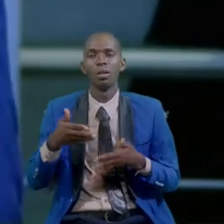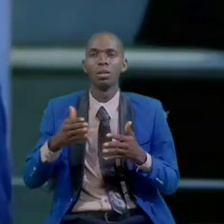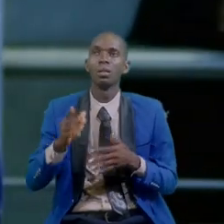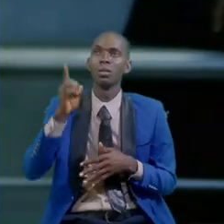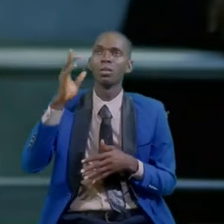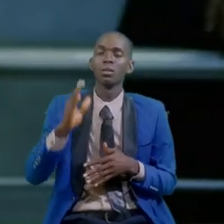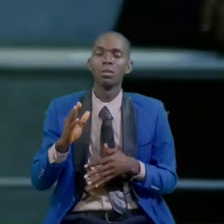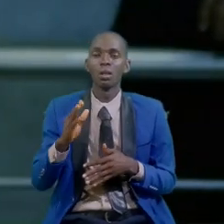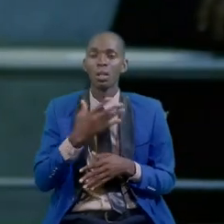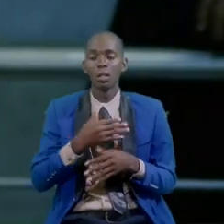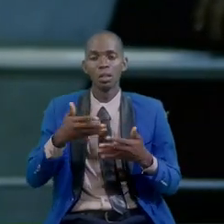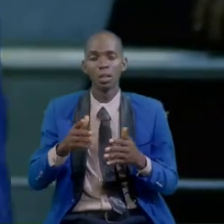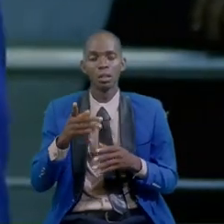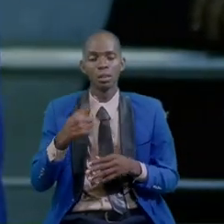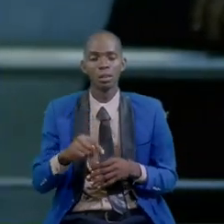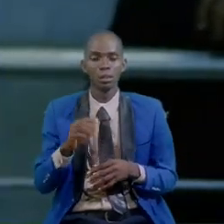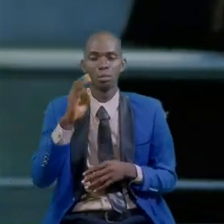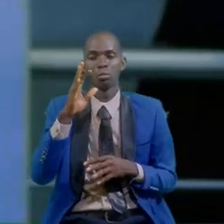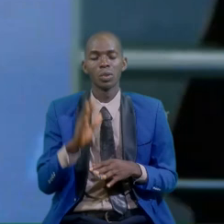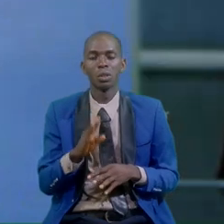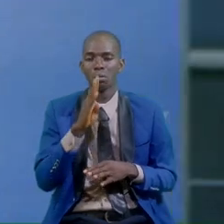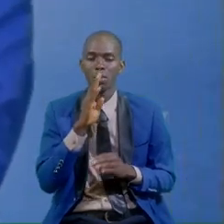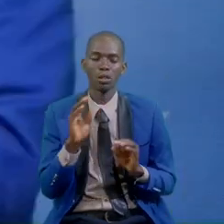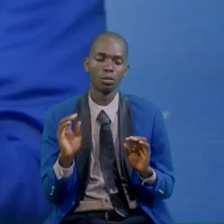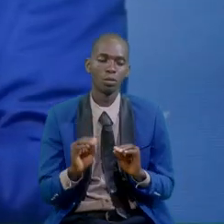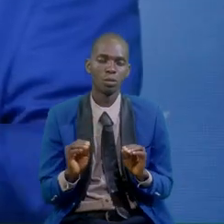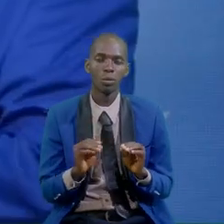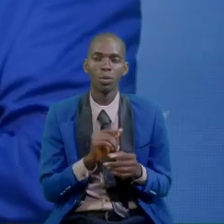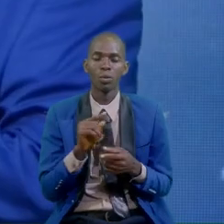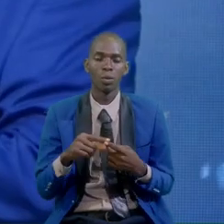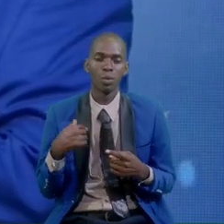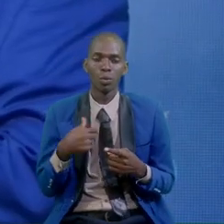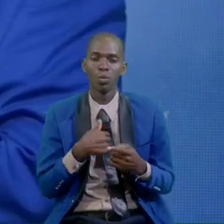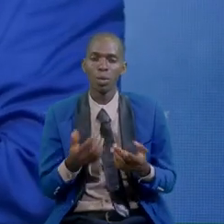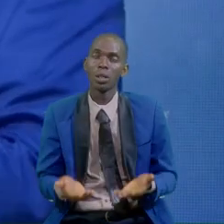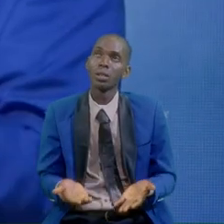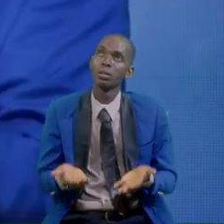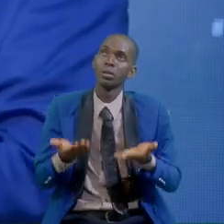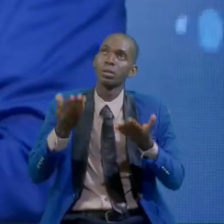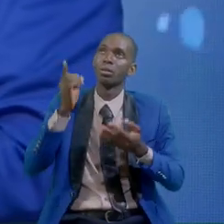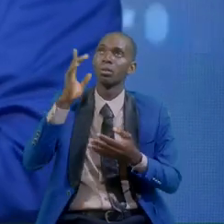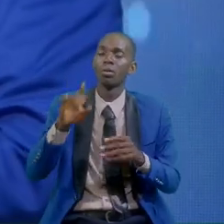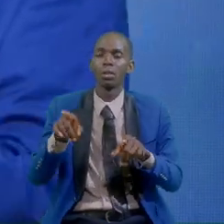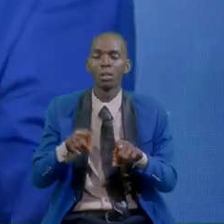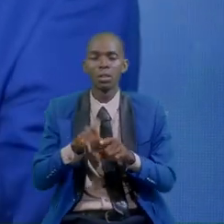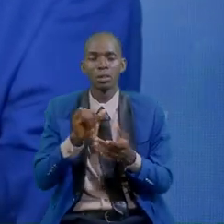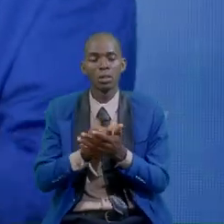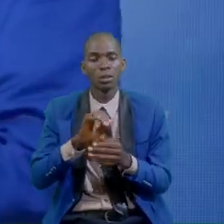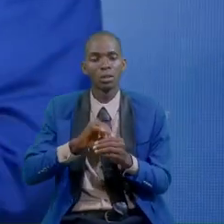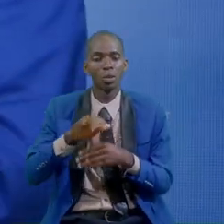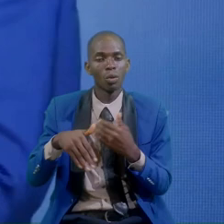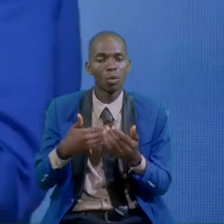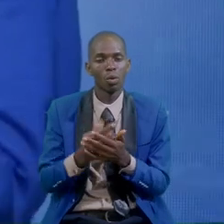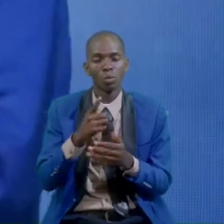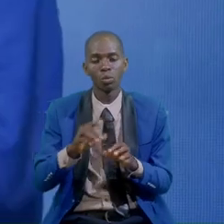minister be nothing. And when you exalt God like that, and all you do, and all you say, and all you